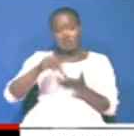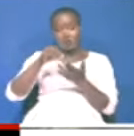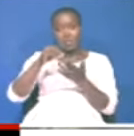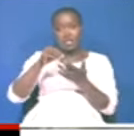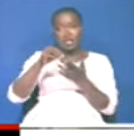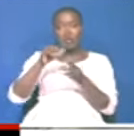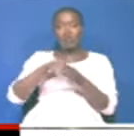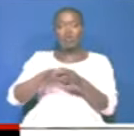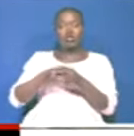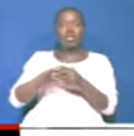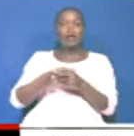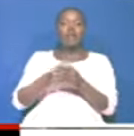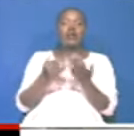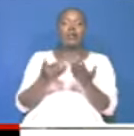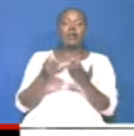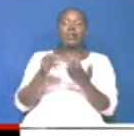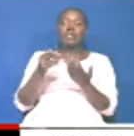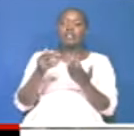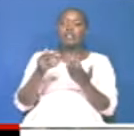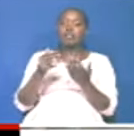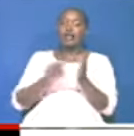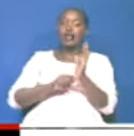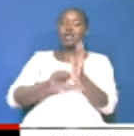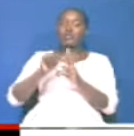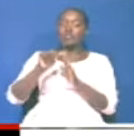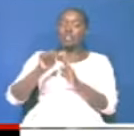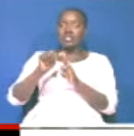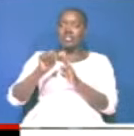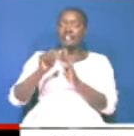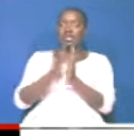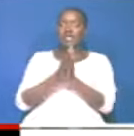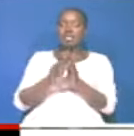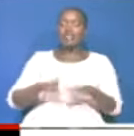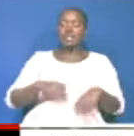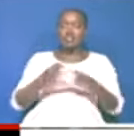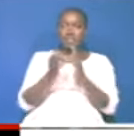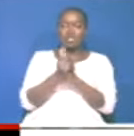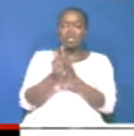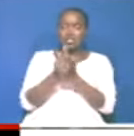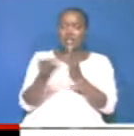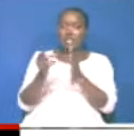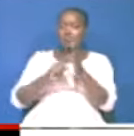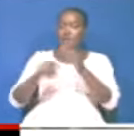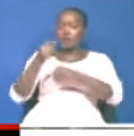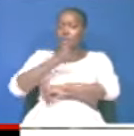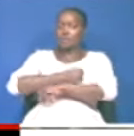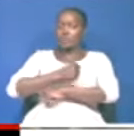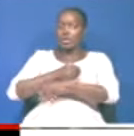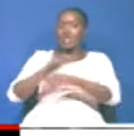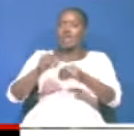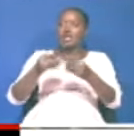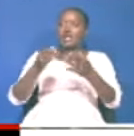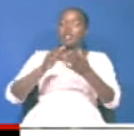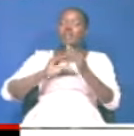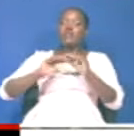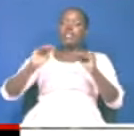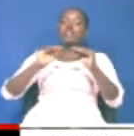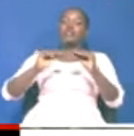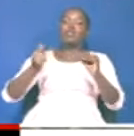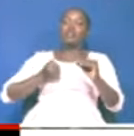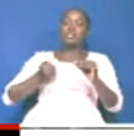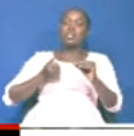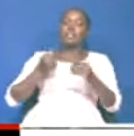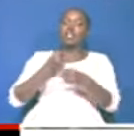puberty and life skills. And that's why today we are at Utajo Primary School, giving this kind of education to the girls and